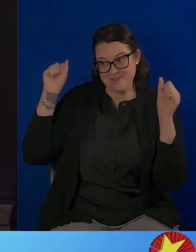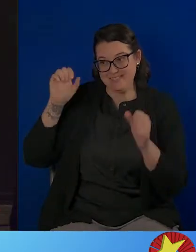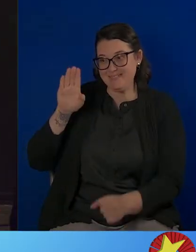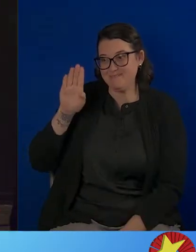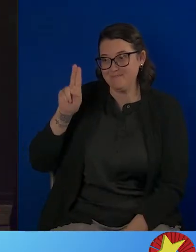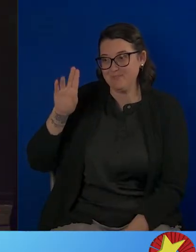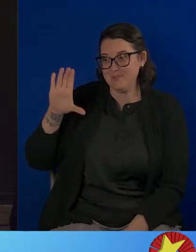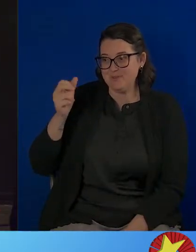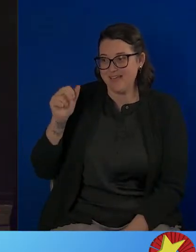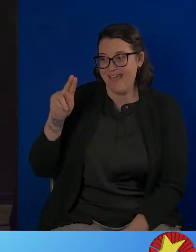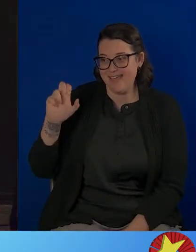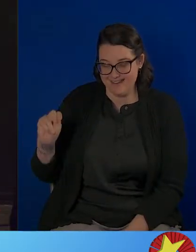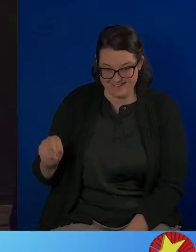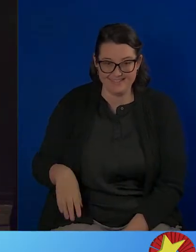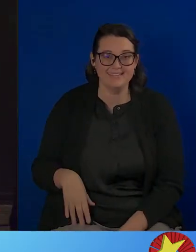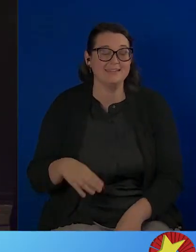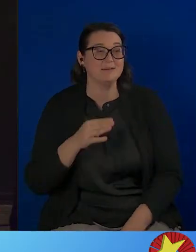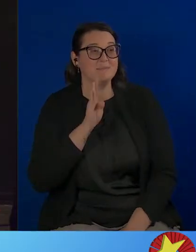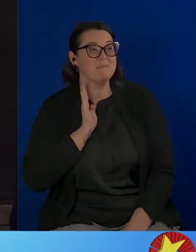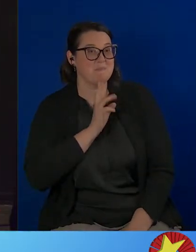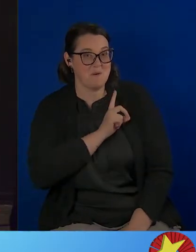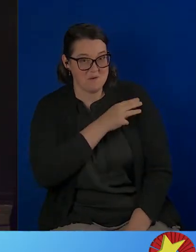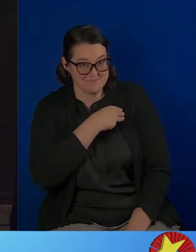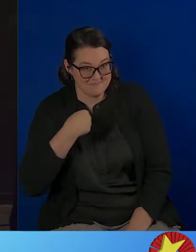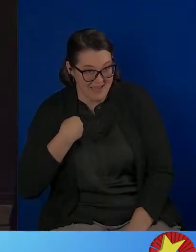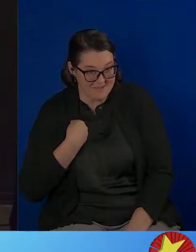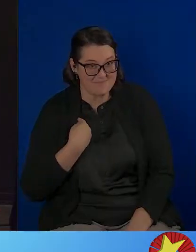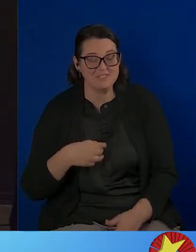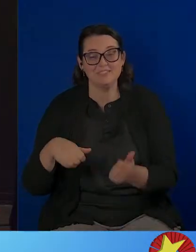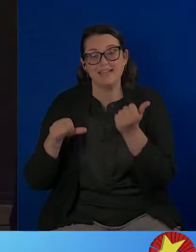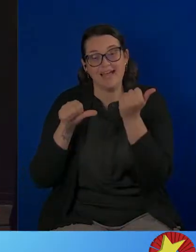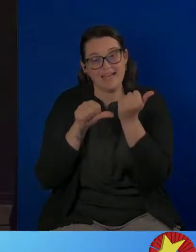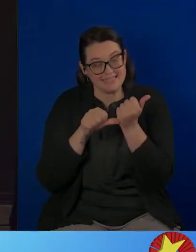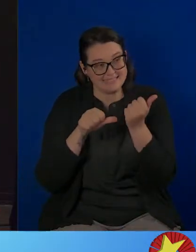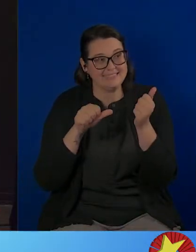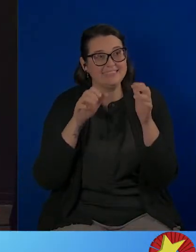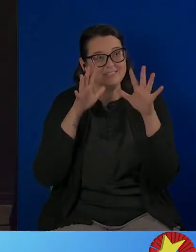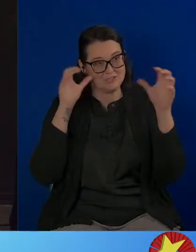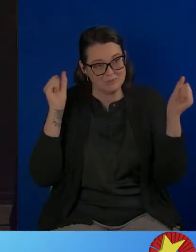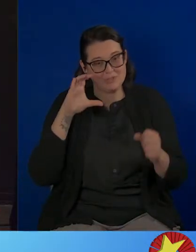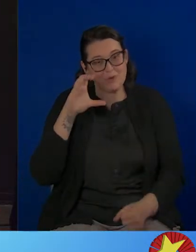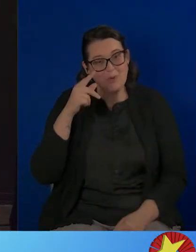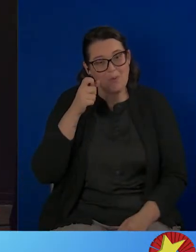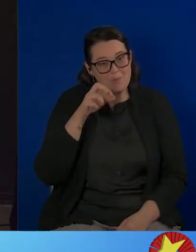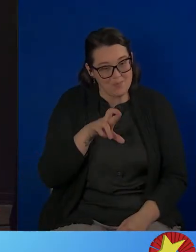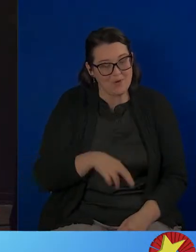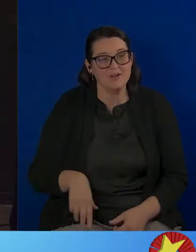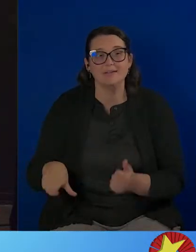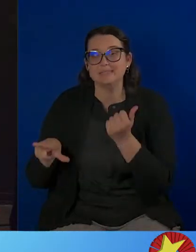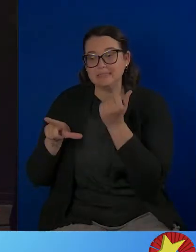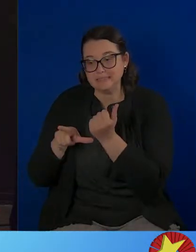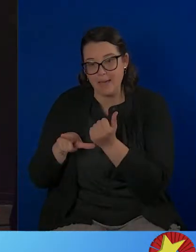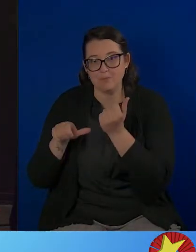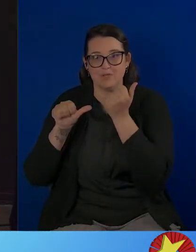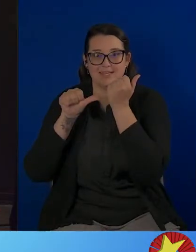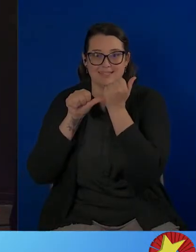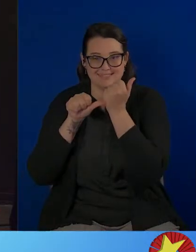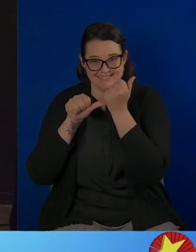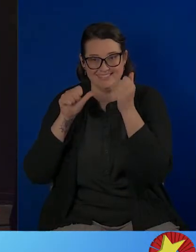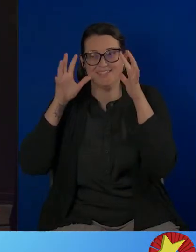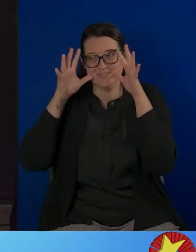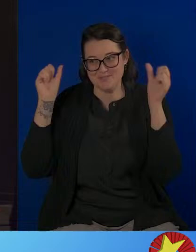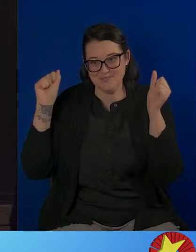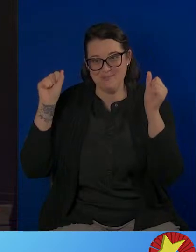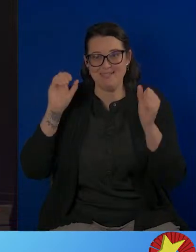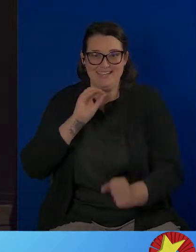members of the board, Assistant Superintendent Cooper, Deputy Assistant Superintendent Kachov,